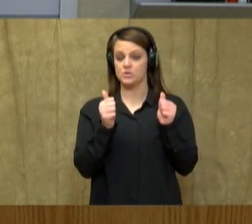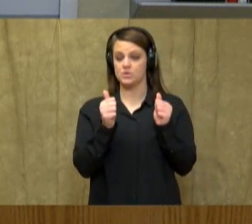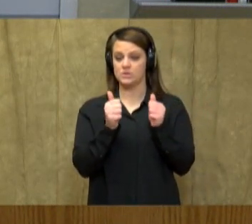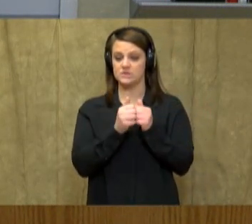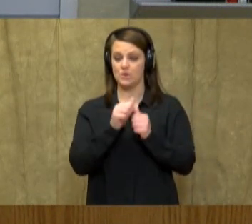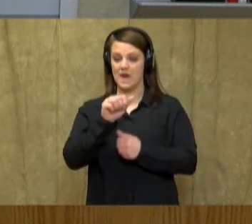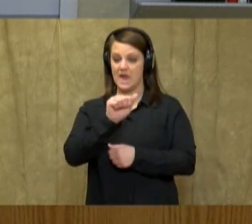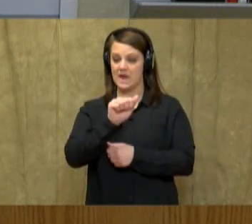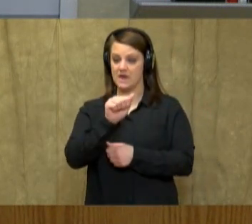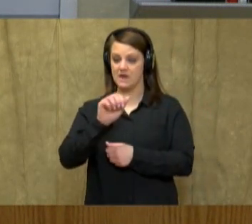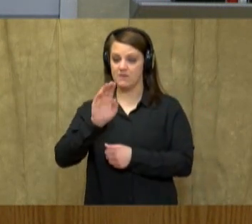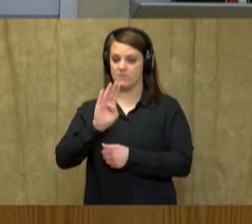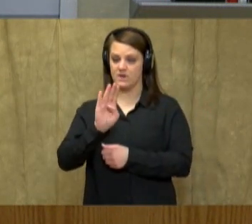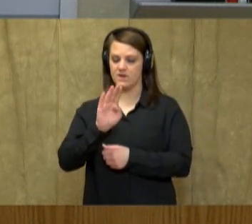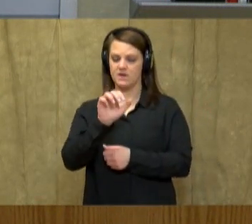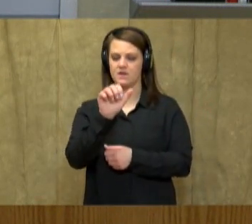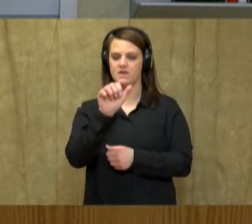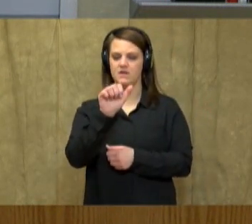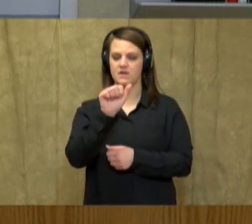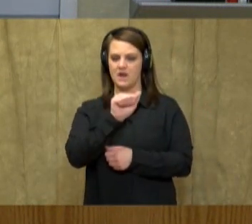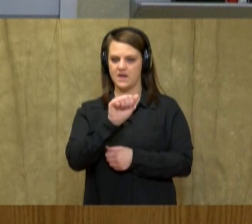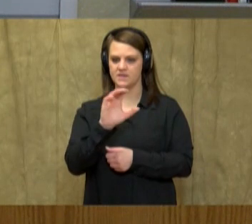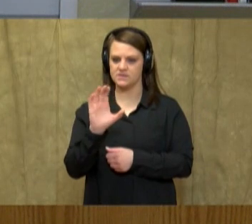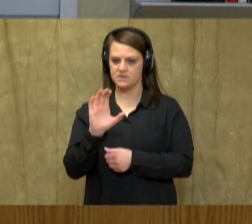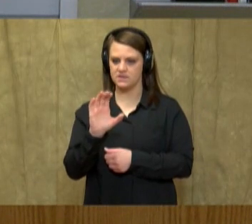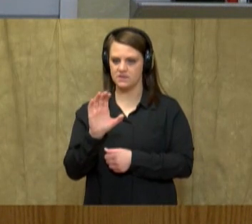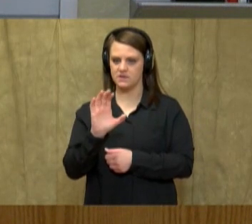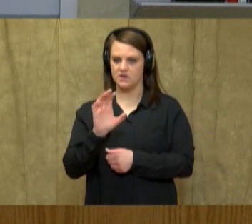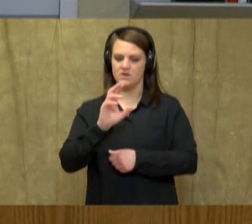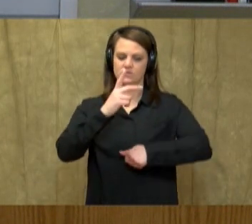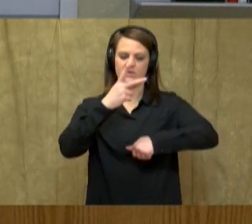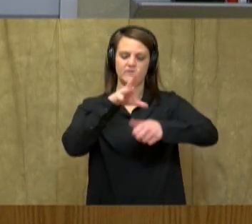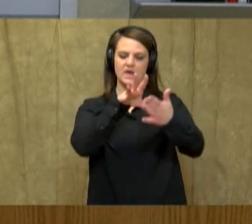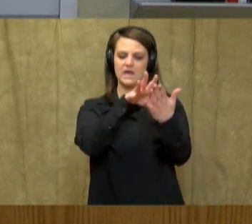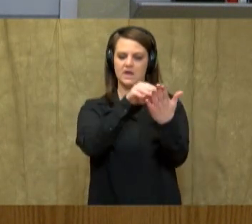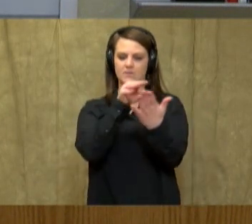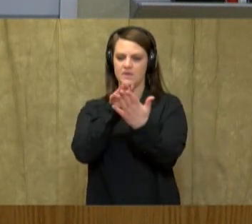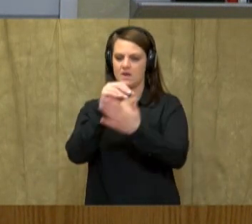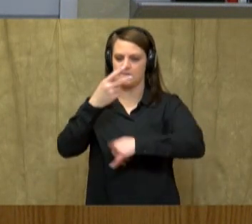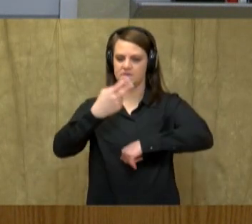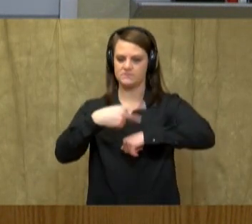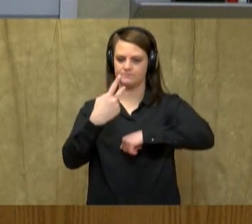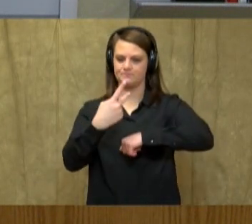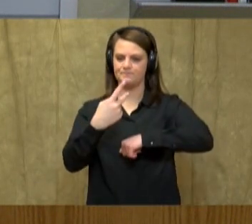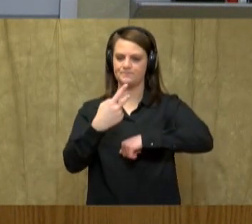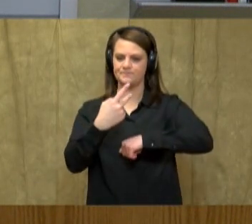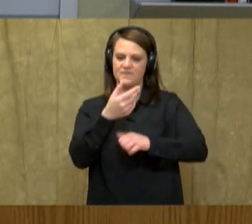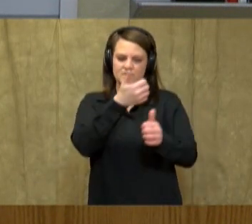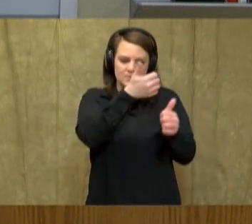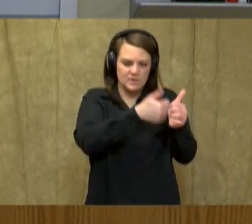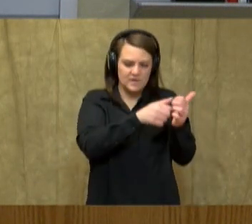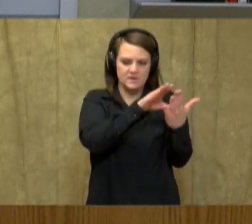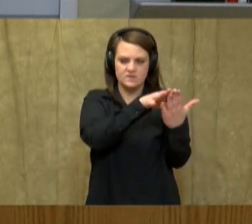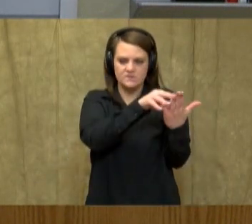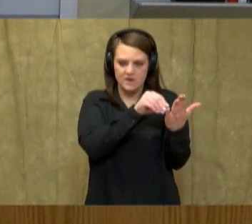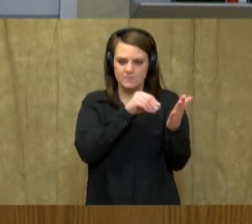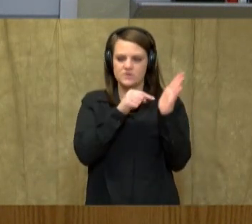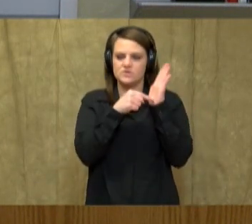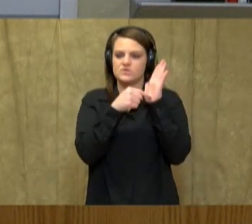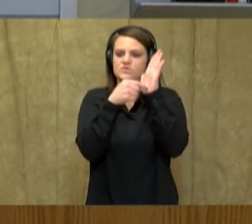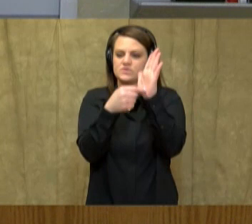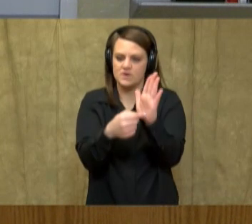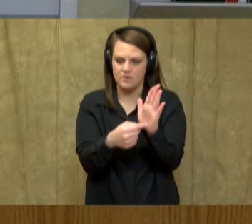an A, B, and C gene. We have 2 copies of each gene. Each of these copies are